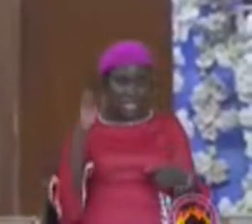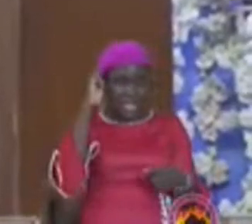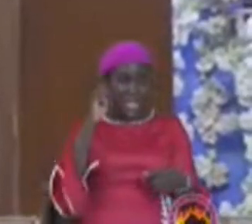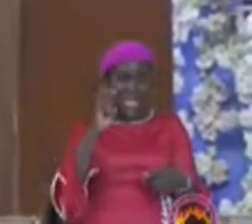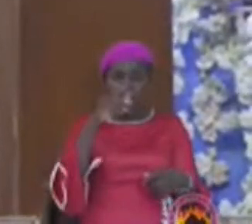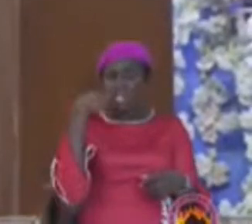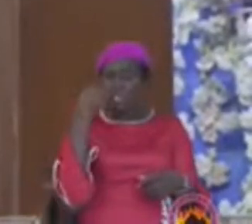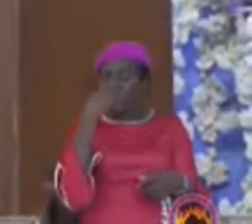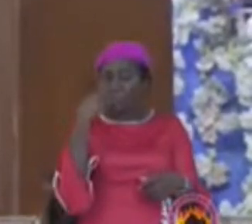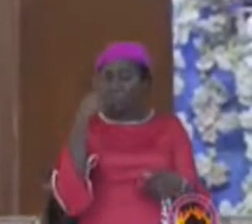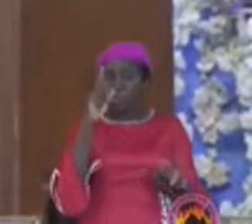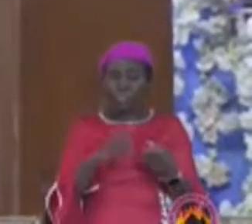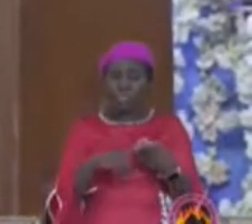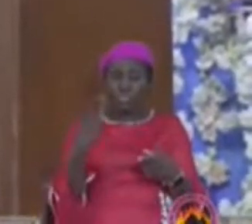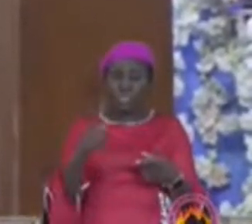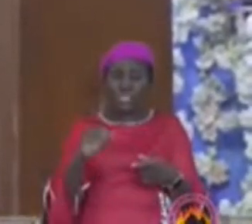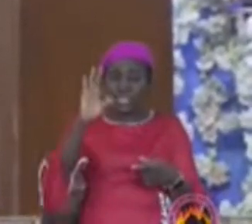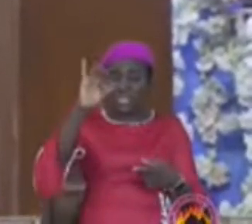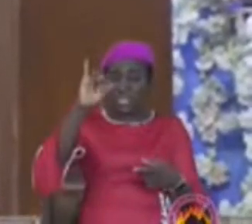fig tree to dry up